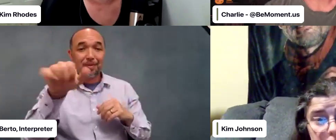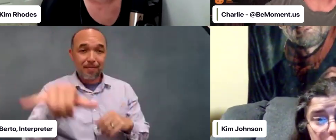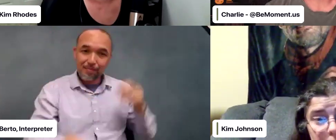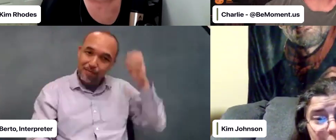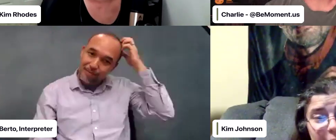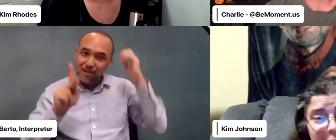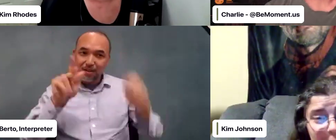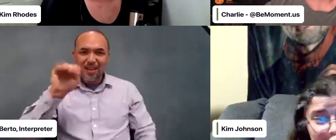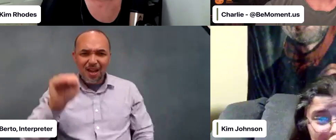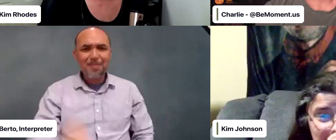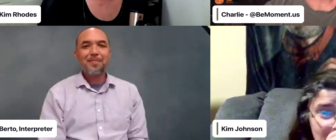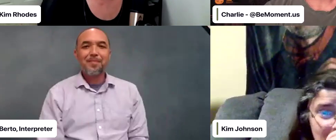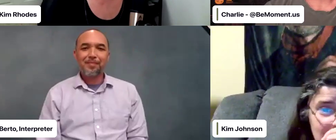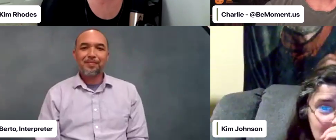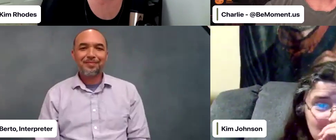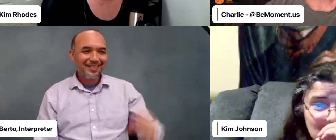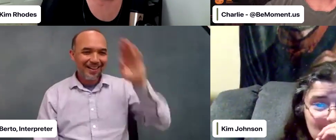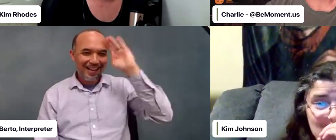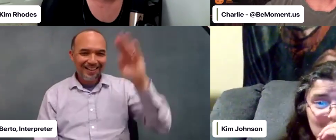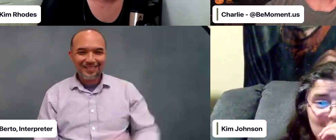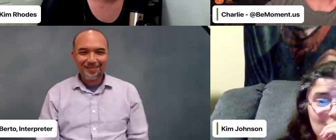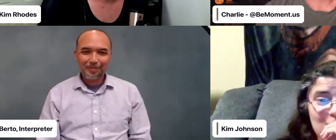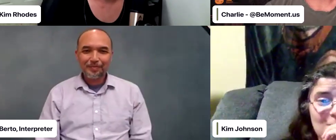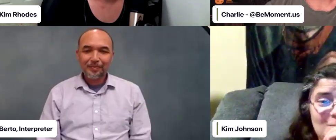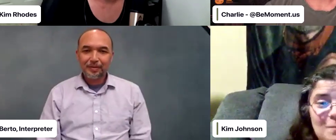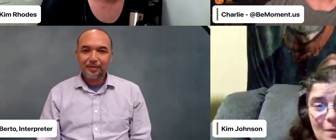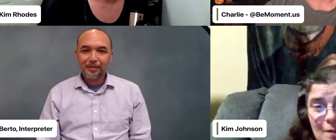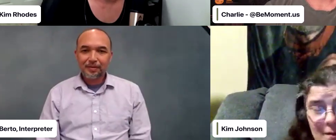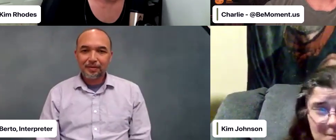Kim. Hi. Hi.